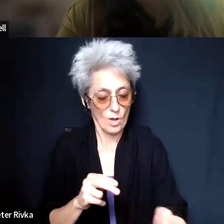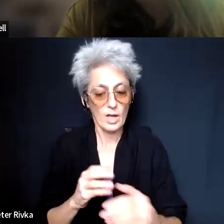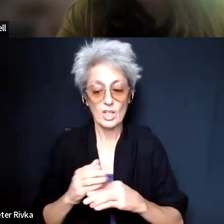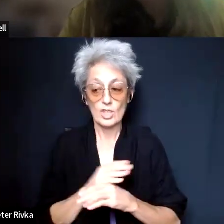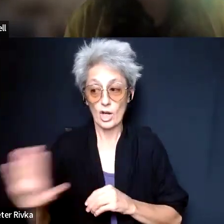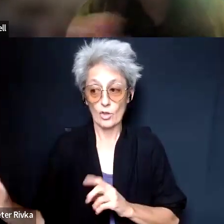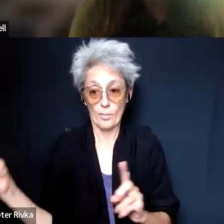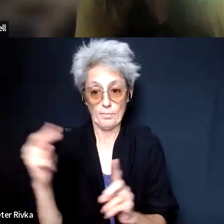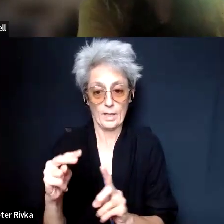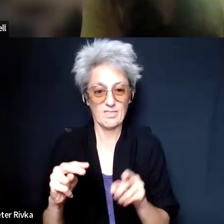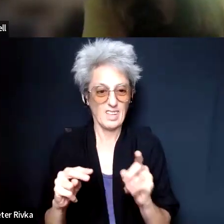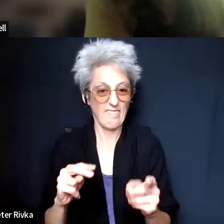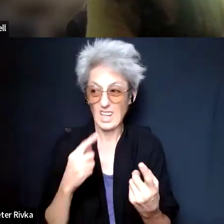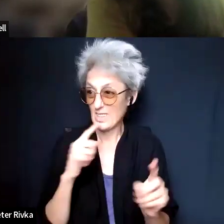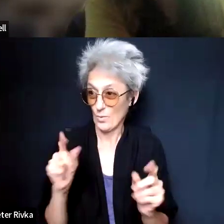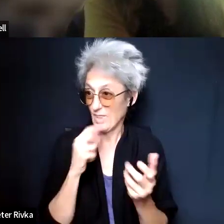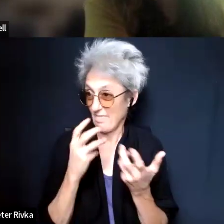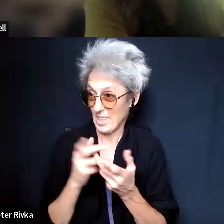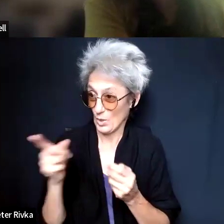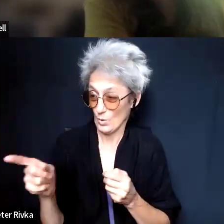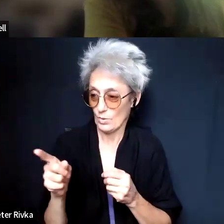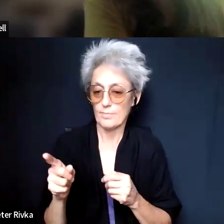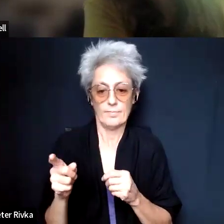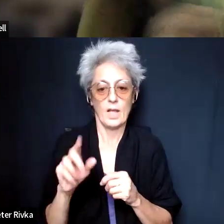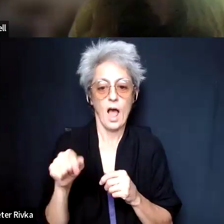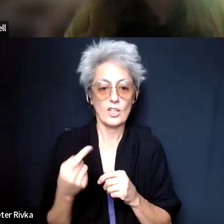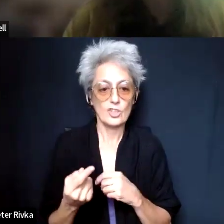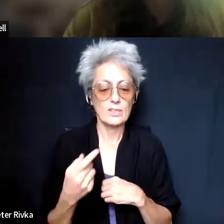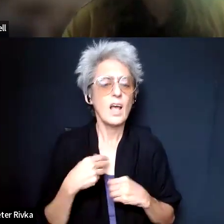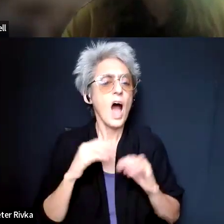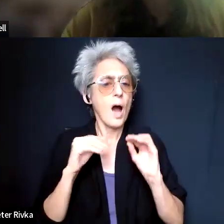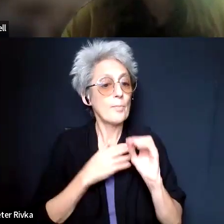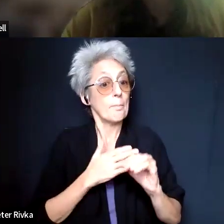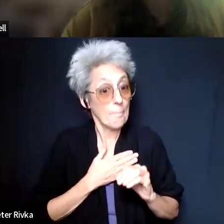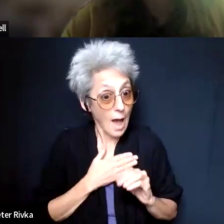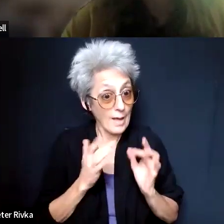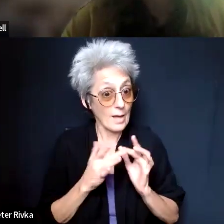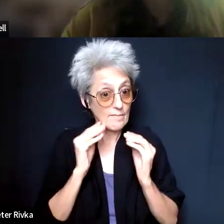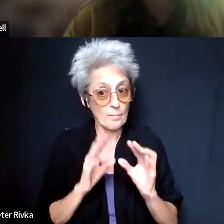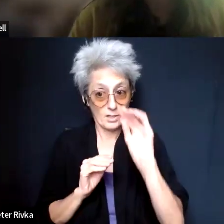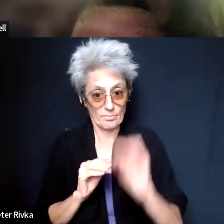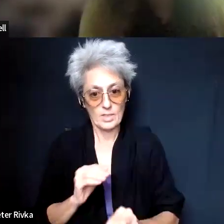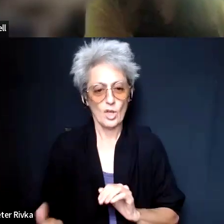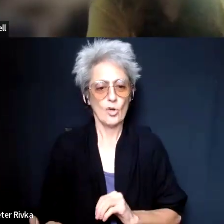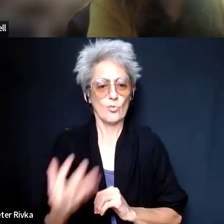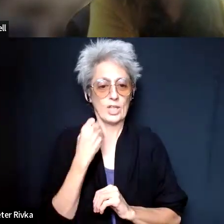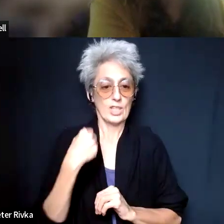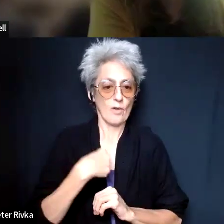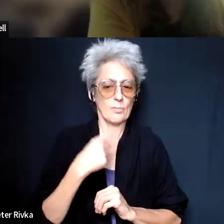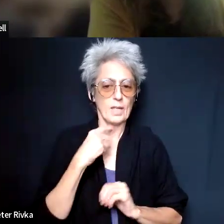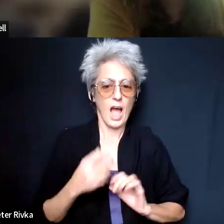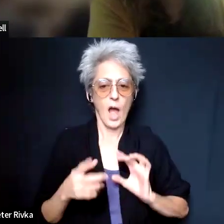you, just, I'll put my contact information in here, reach out to me and I will get you linked to the right people for that,